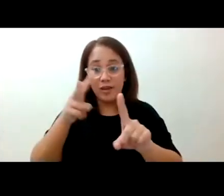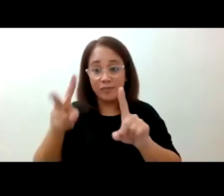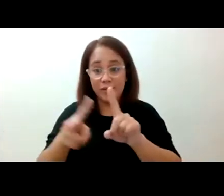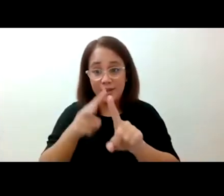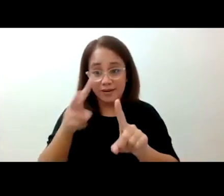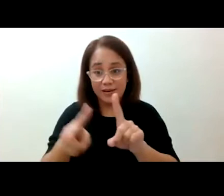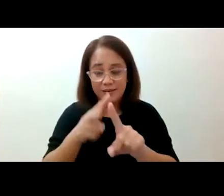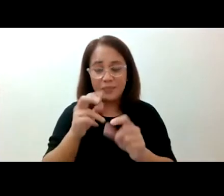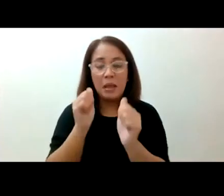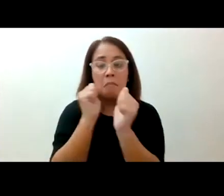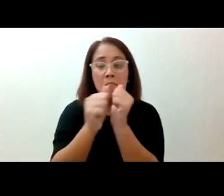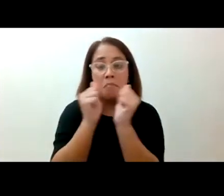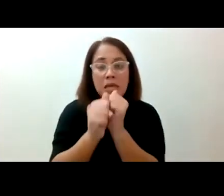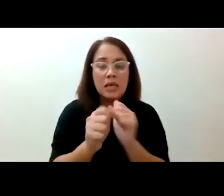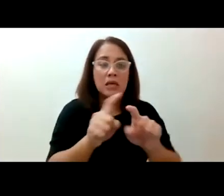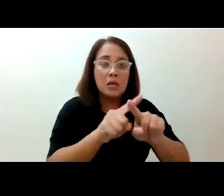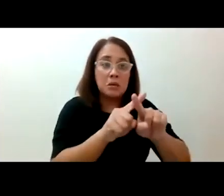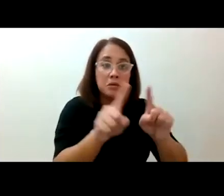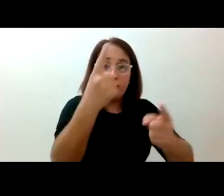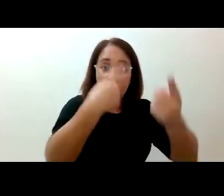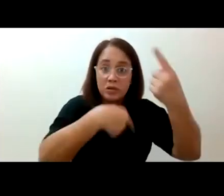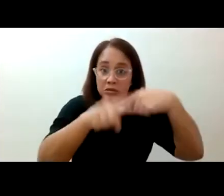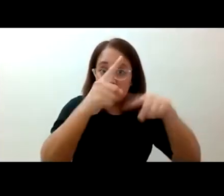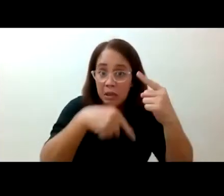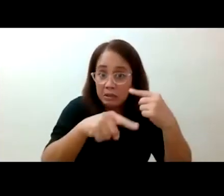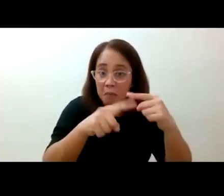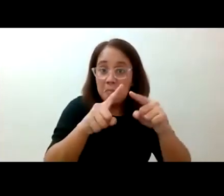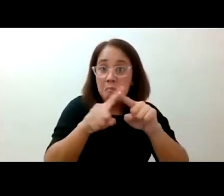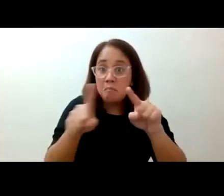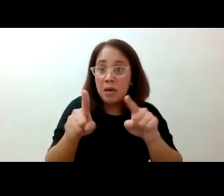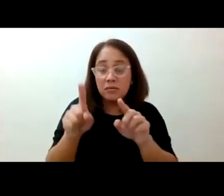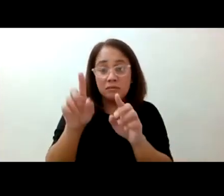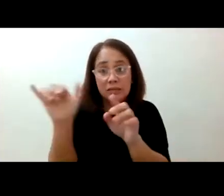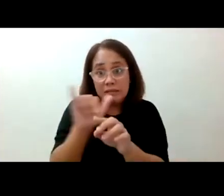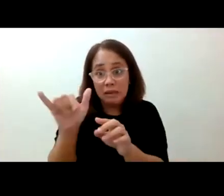meaning different signs for the same concept,